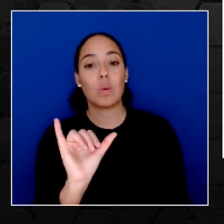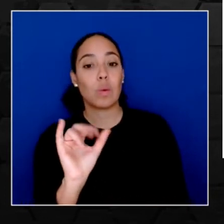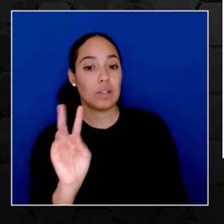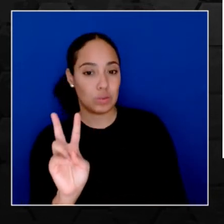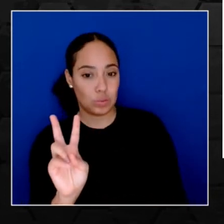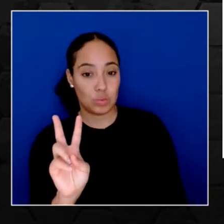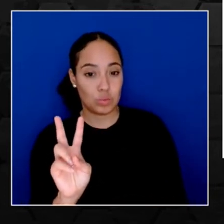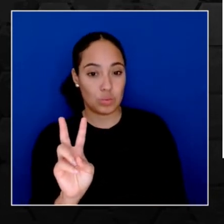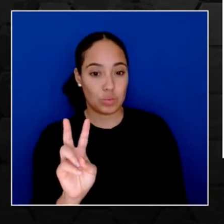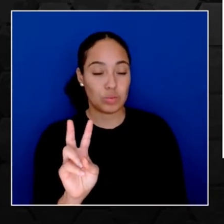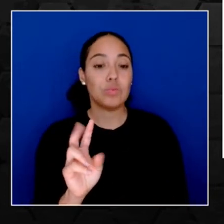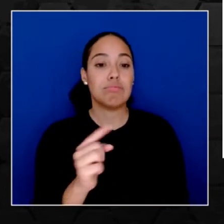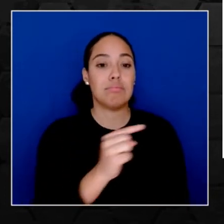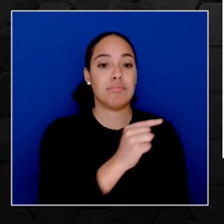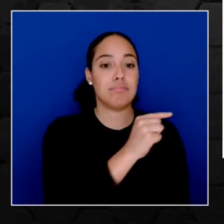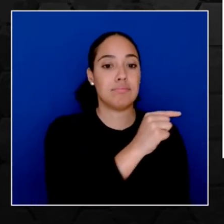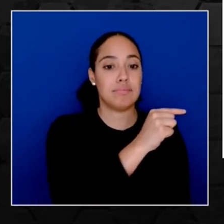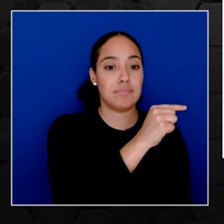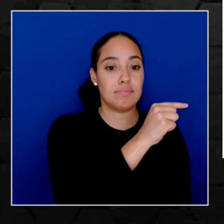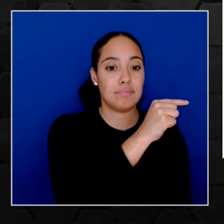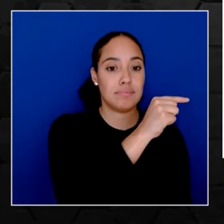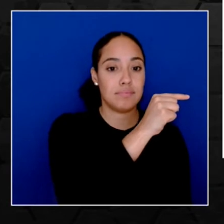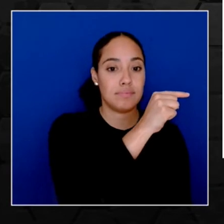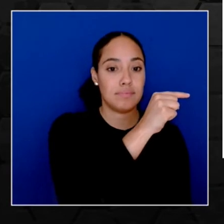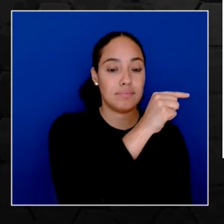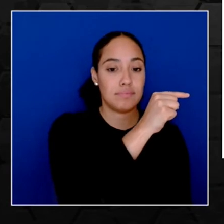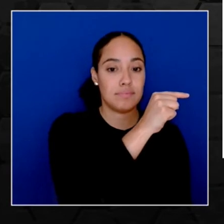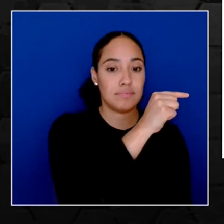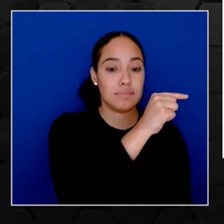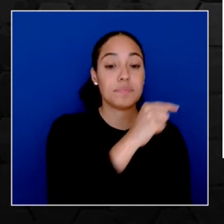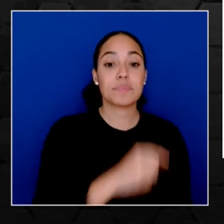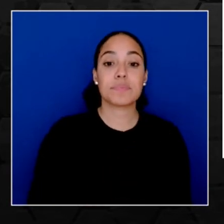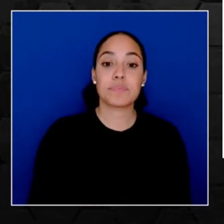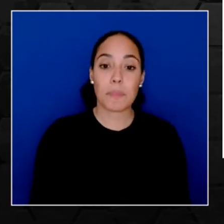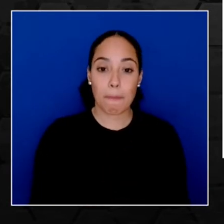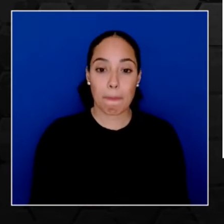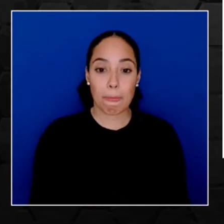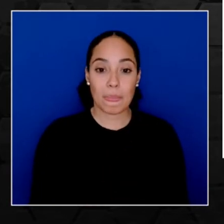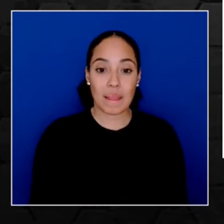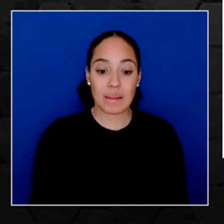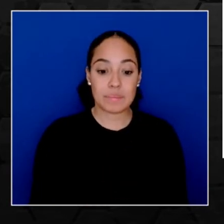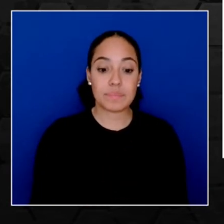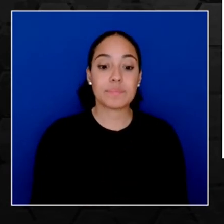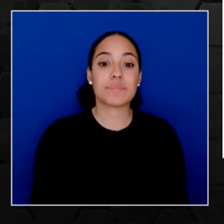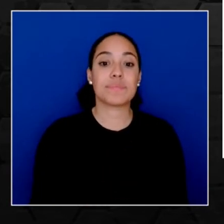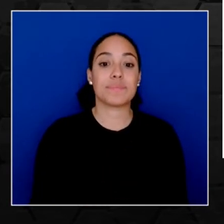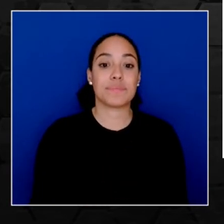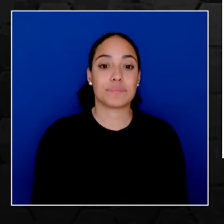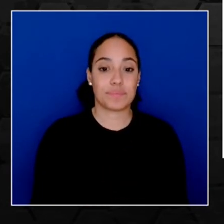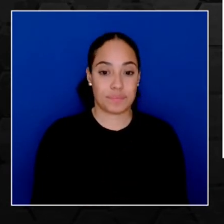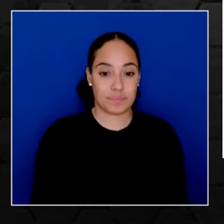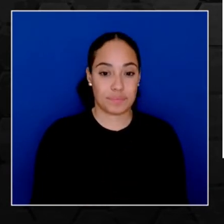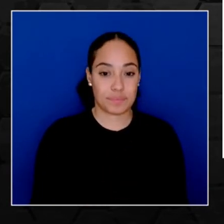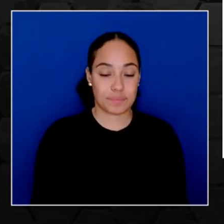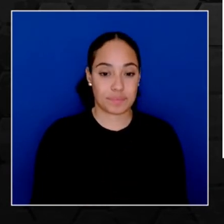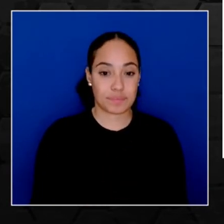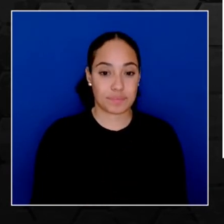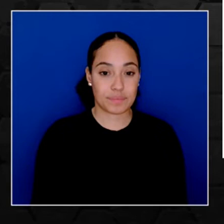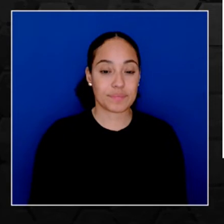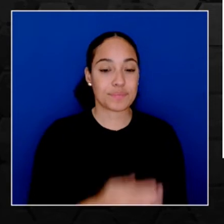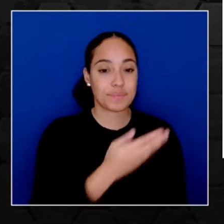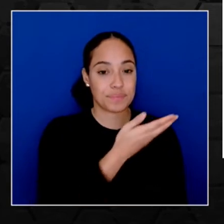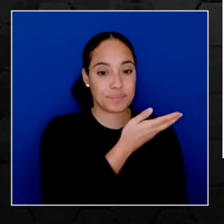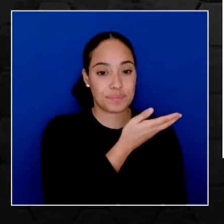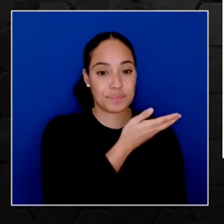talking from starting from one point, that is comma, that will be x1 comma y1, and it's ended from the point x2 comma y2. So that's what I created here, like line x, I'm taking